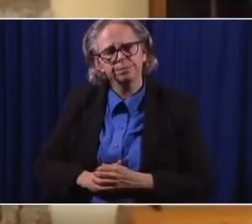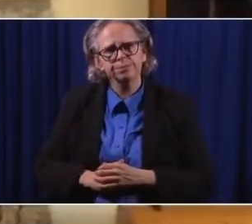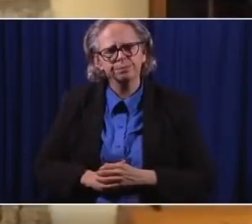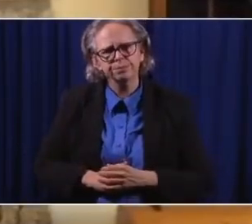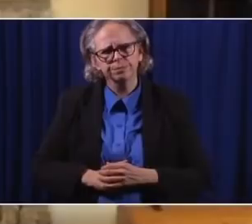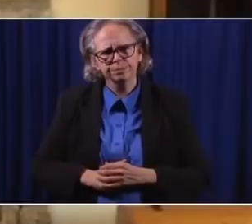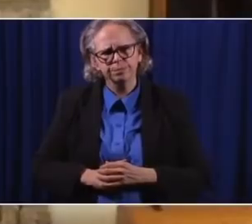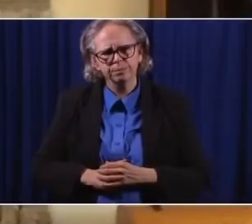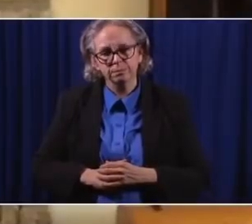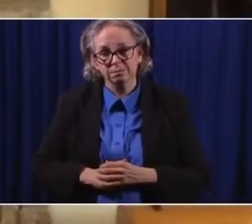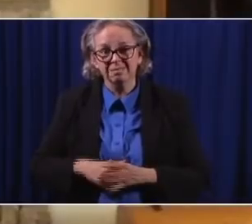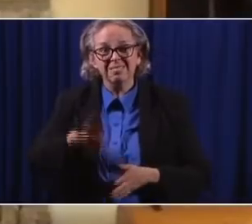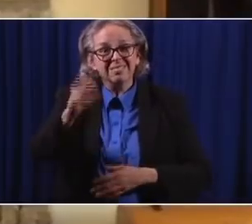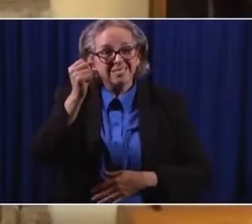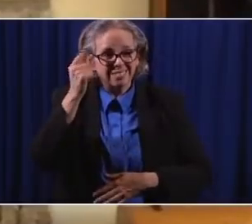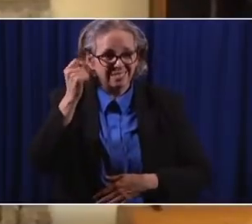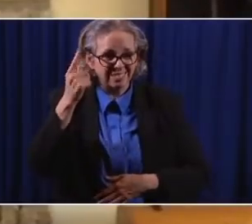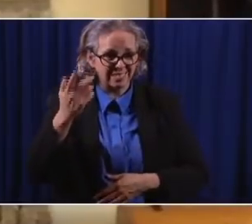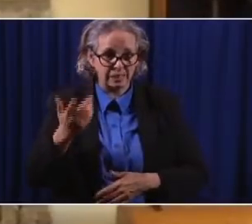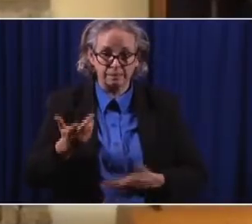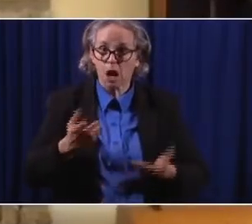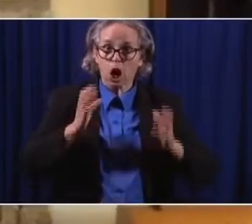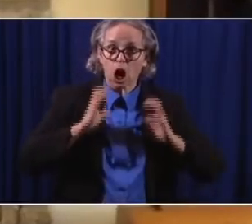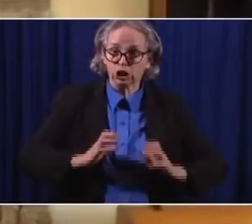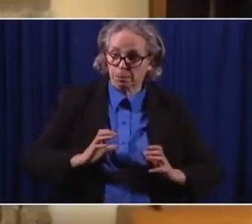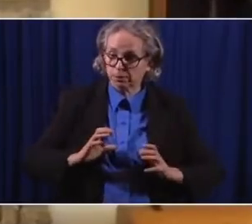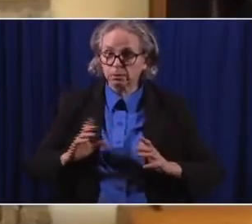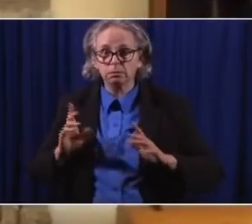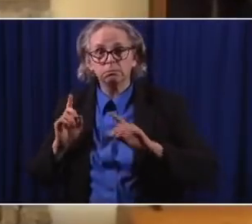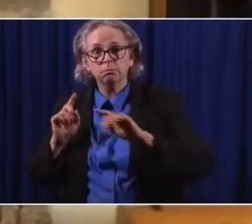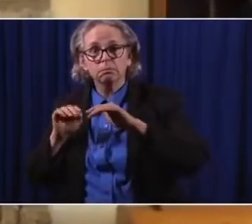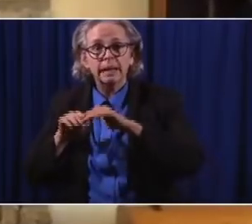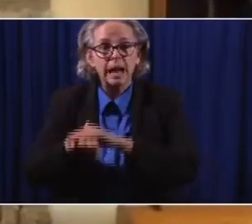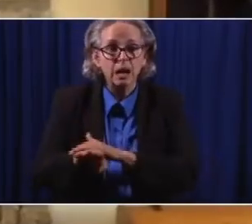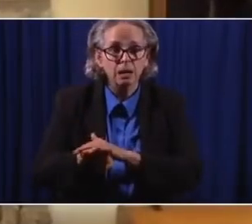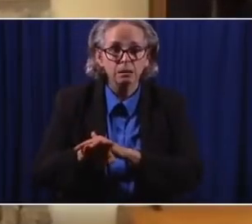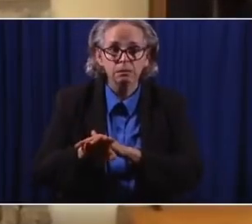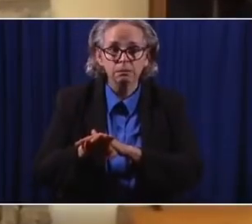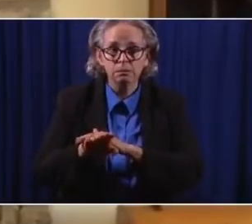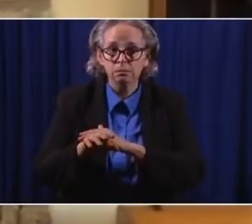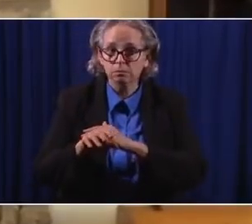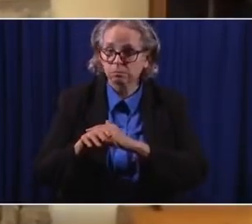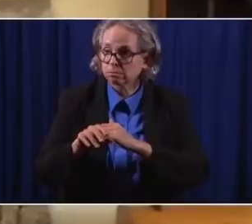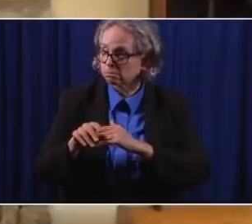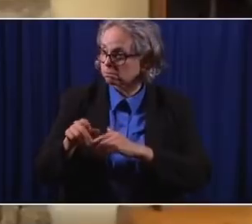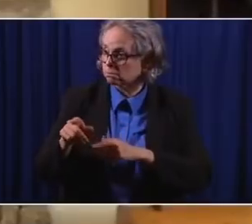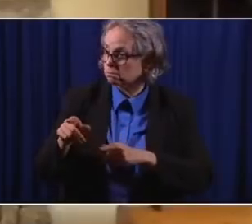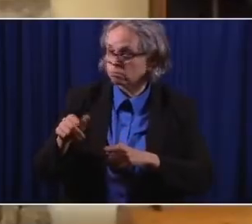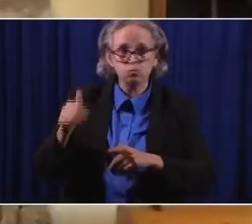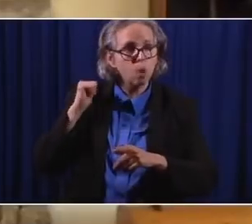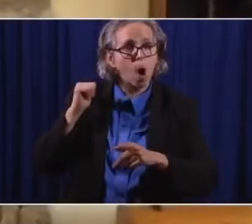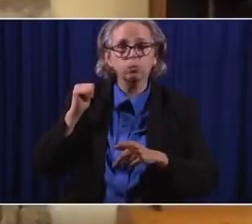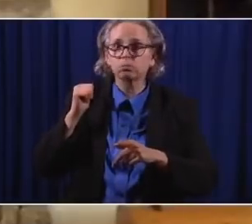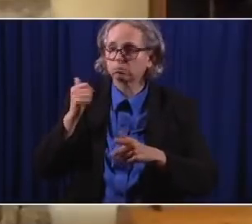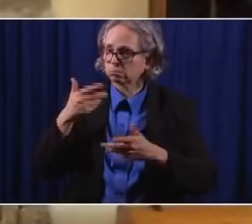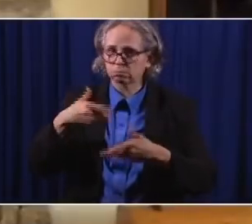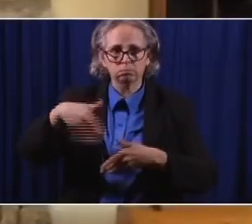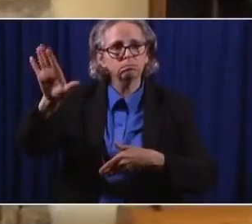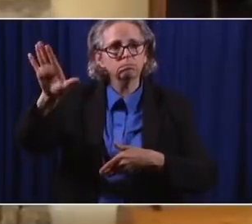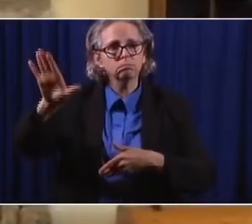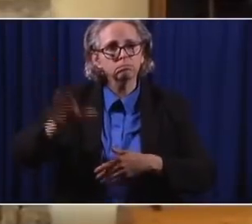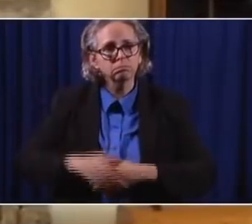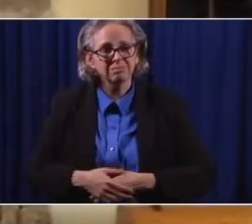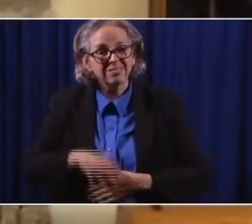serving people if they don't have a mask on. I understand no one wants to turn away business, but